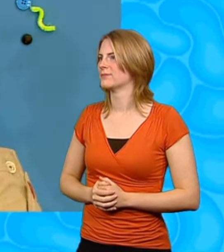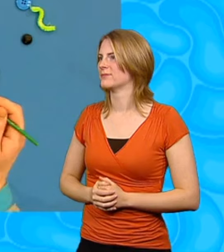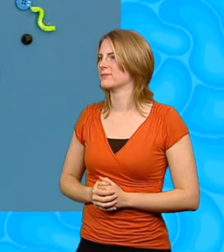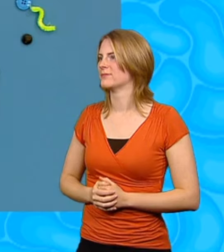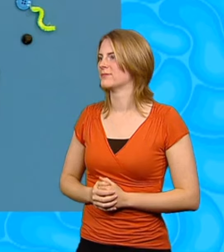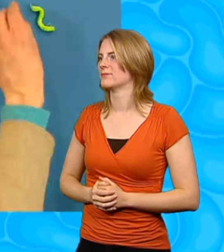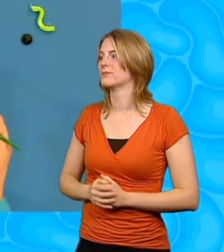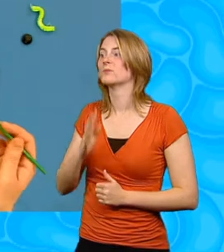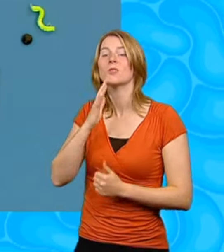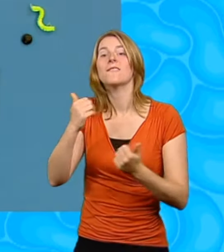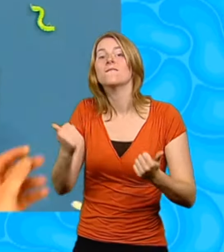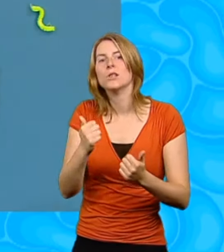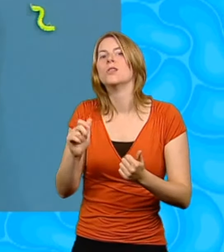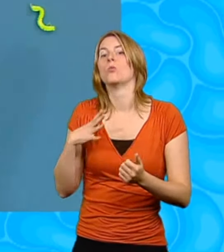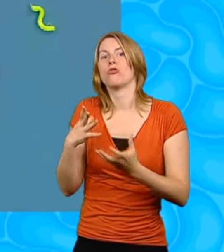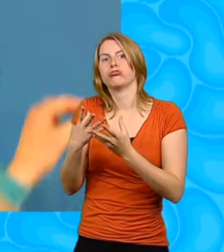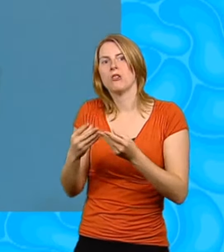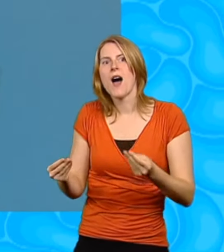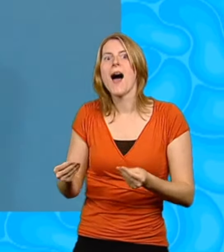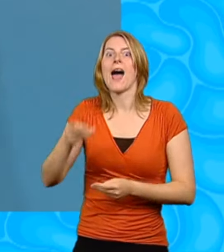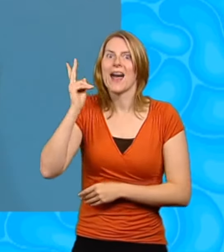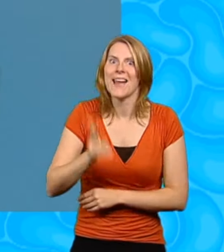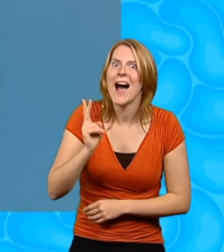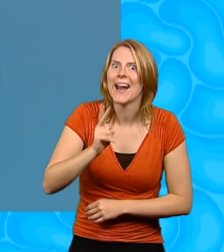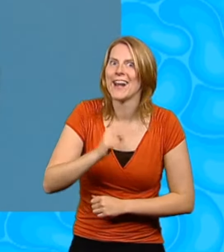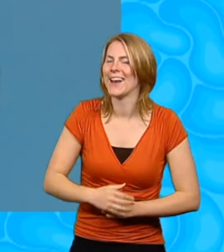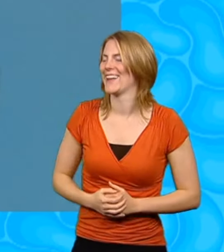And when you're done, leave your robot to dry again.